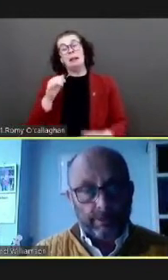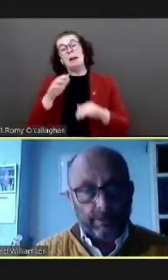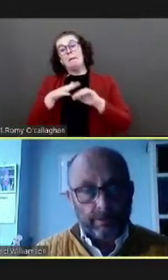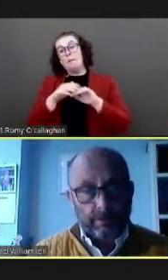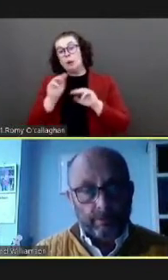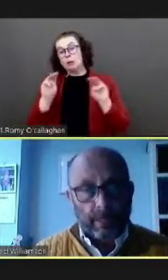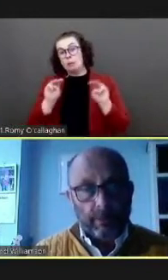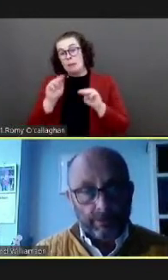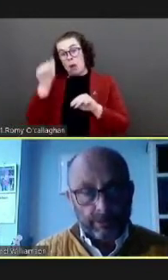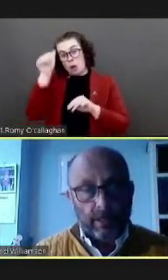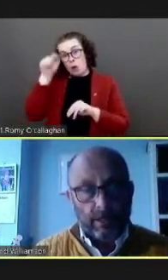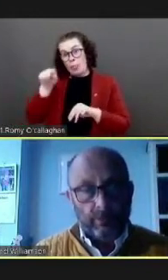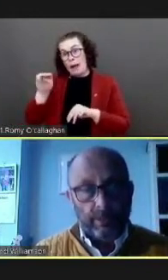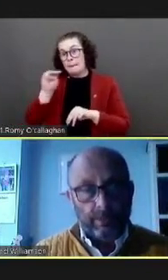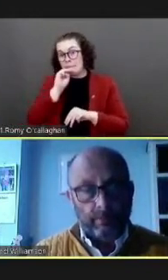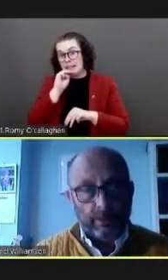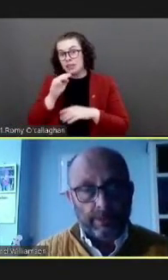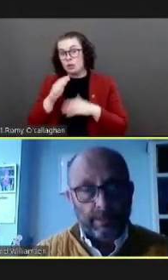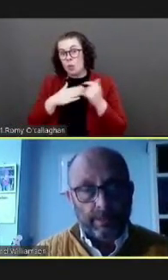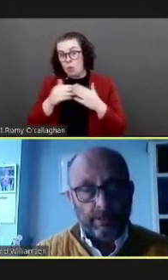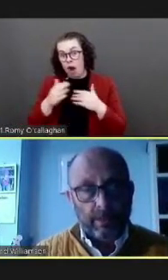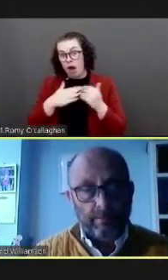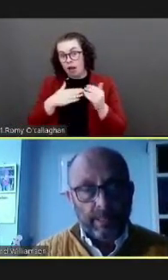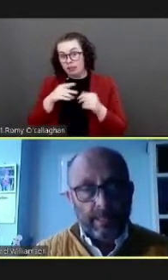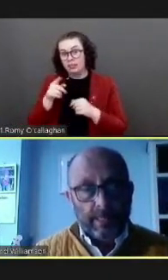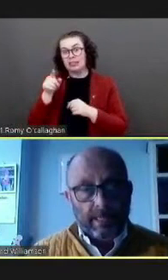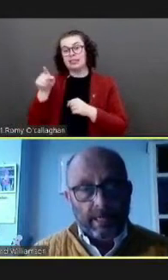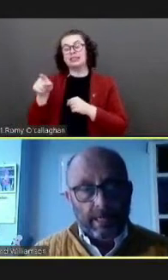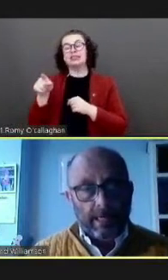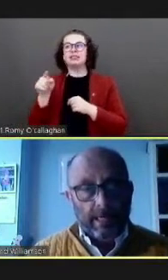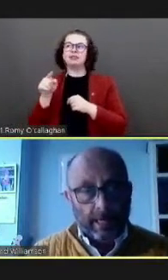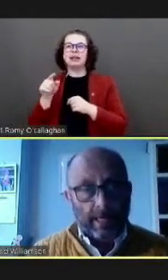terms by all the staff within the prison at that time.